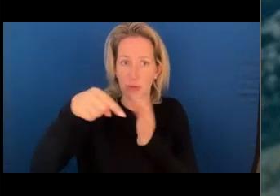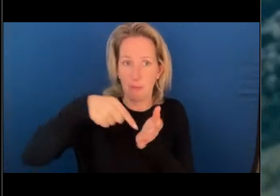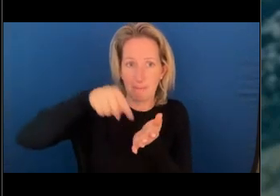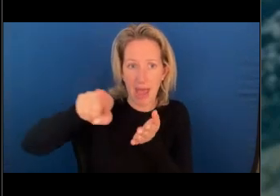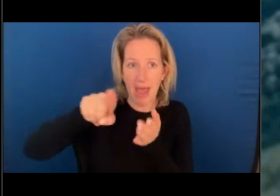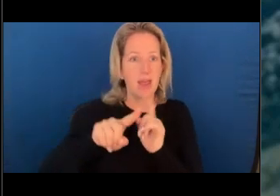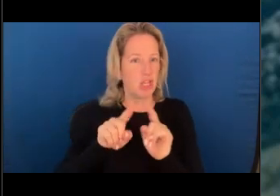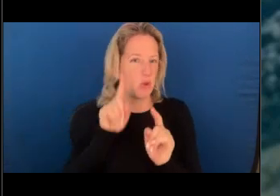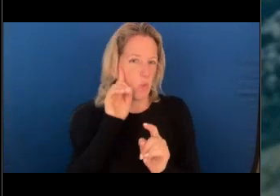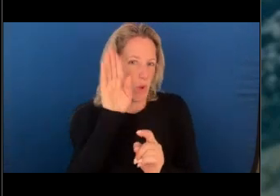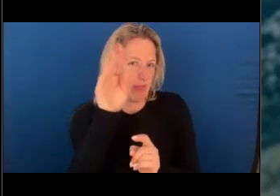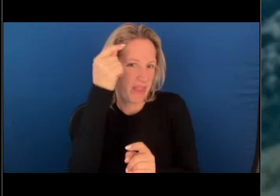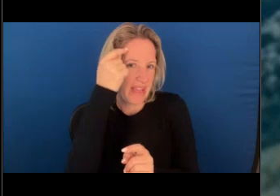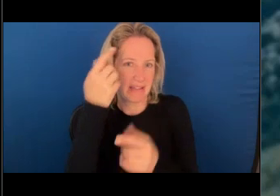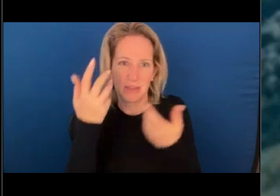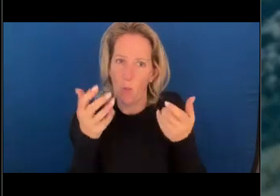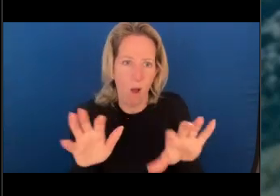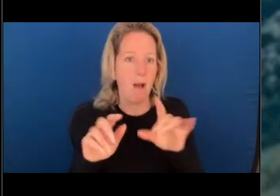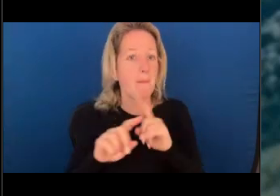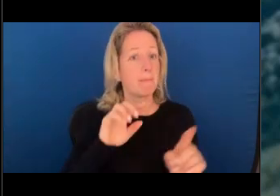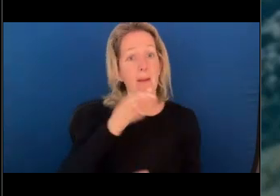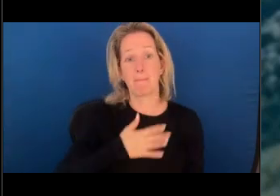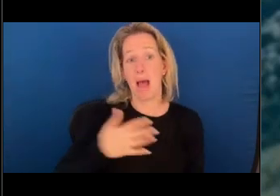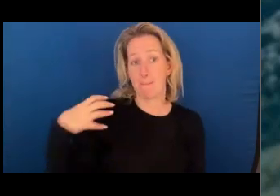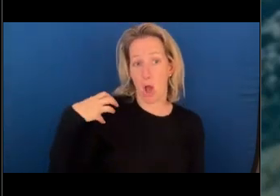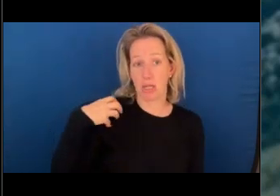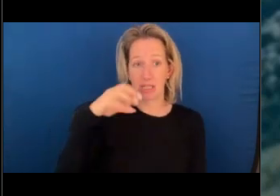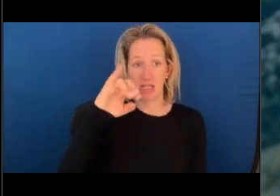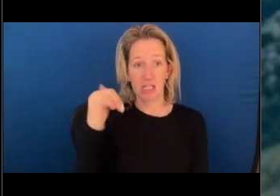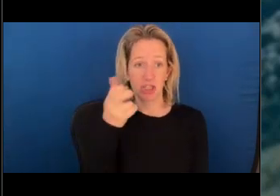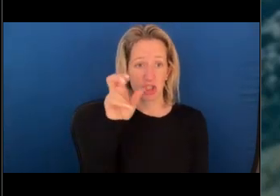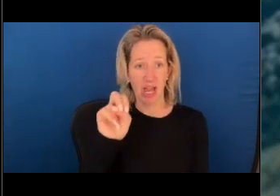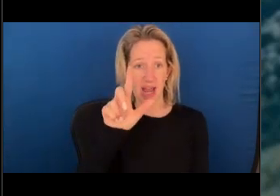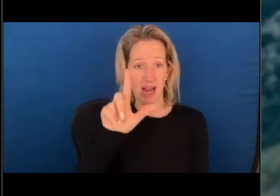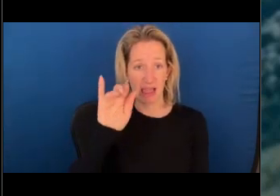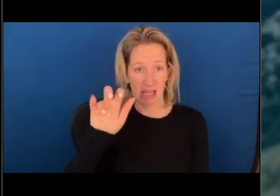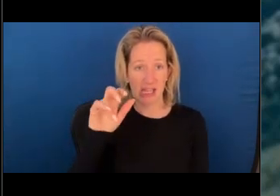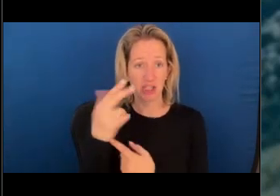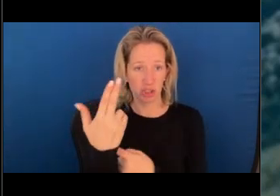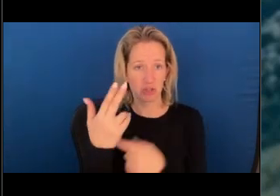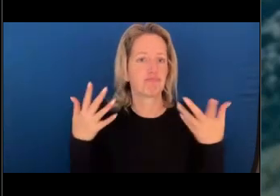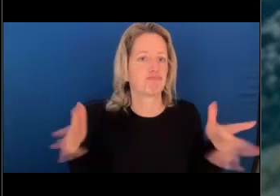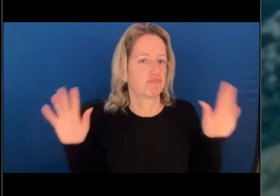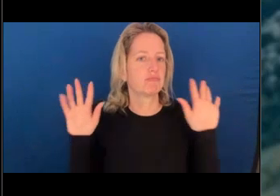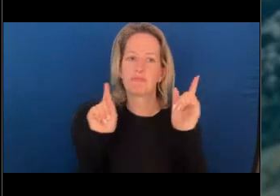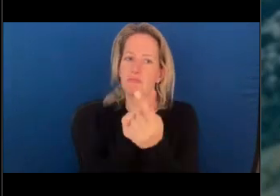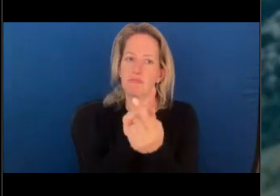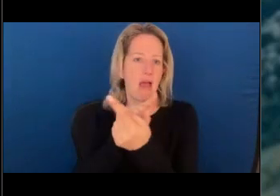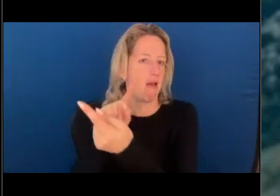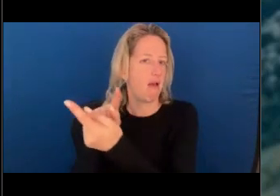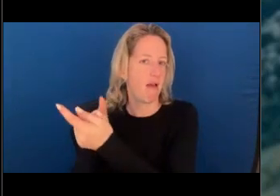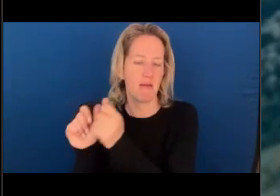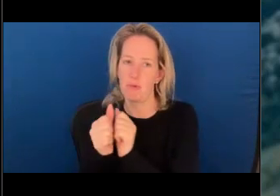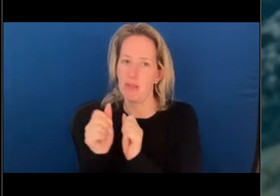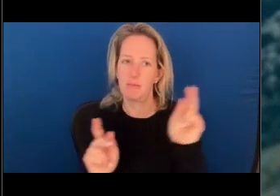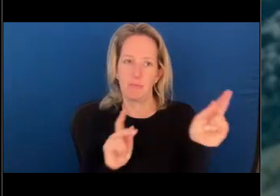to divert, but Jen Lynch, my boss, has met with people who work for, I guess, Covanta,